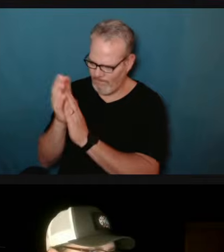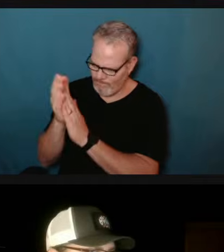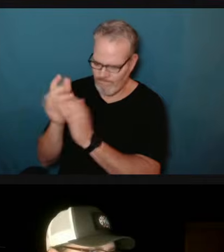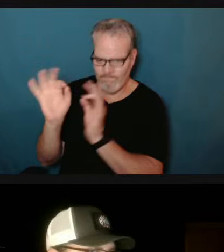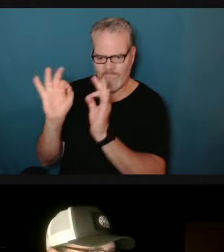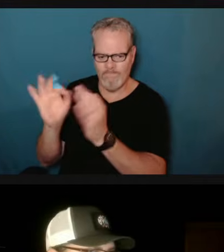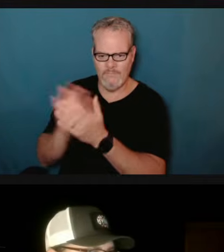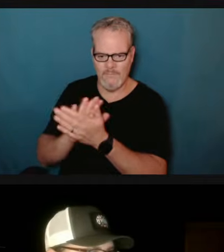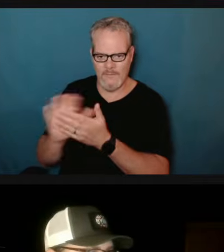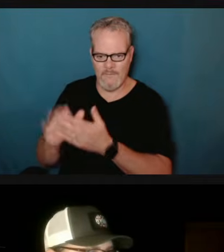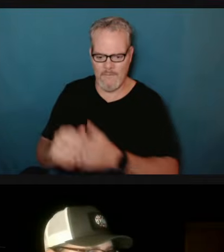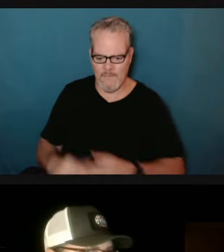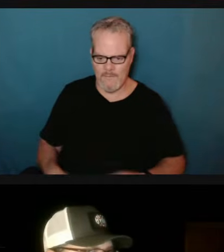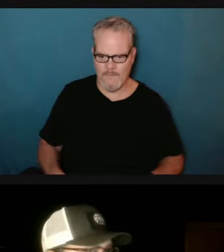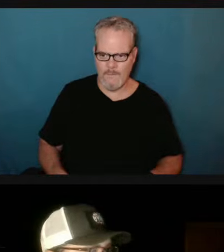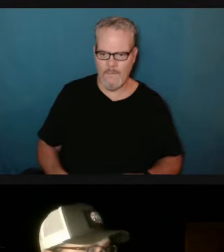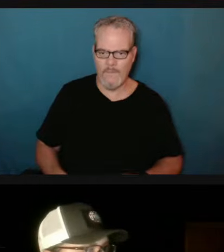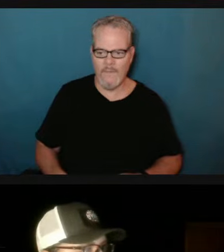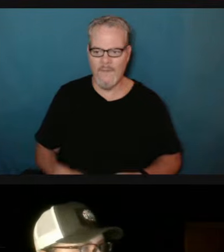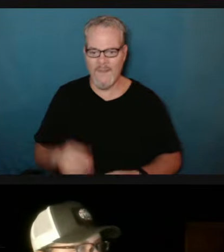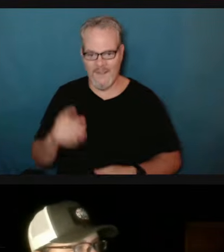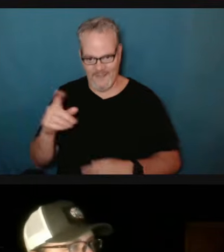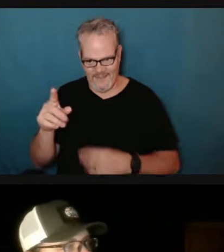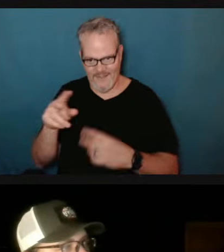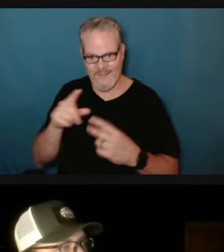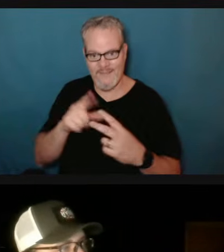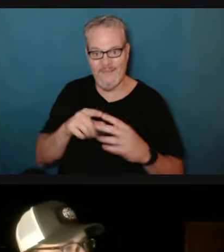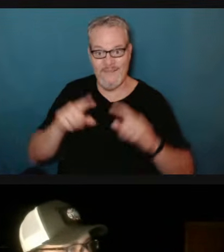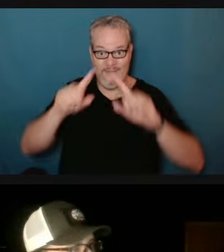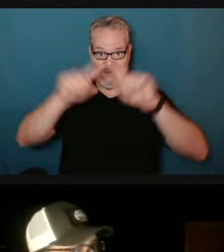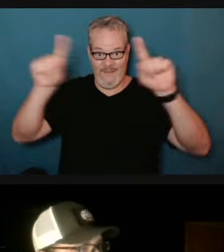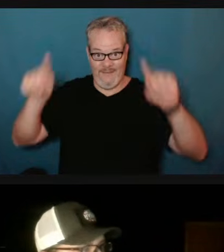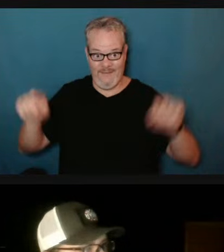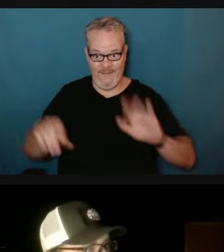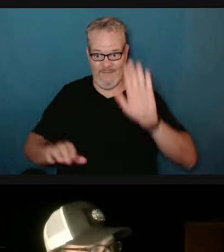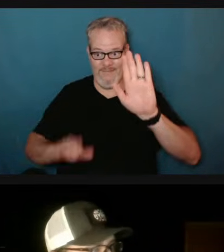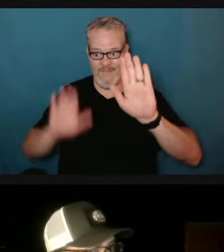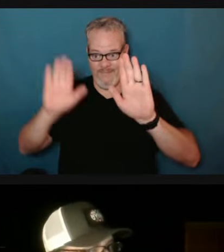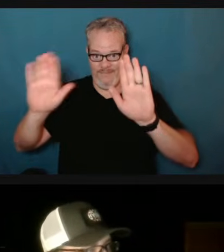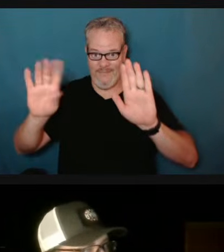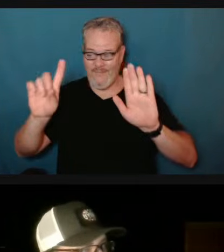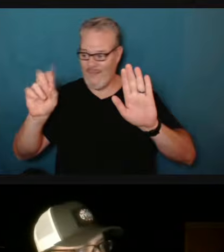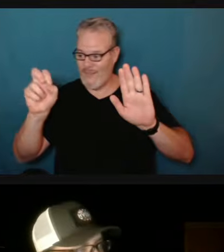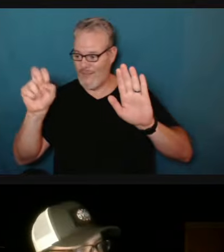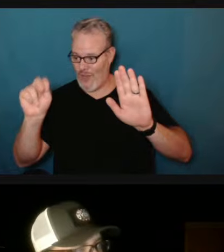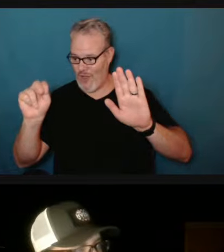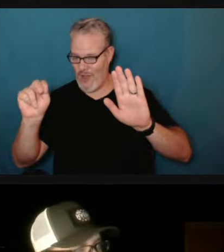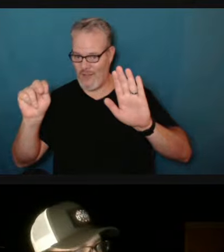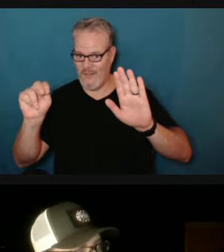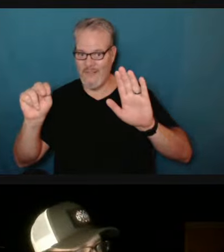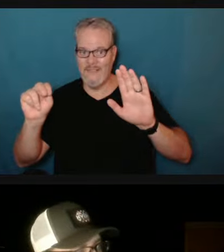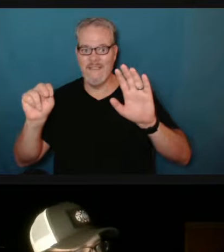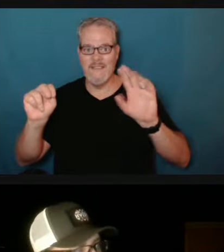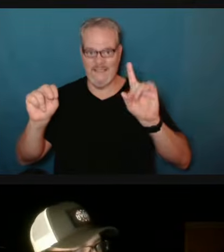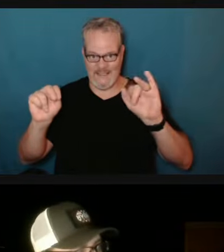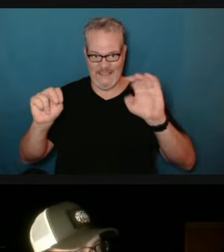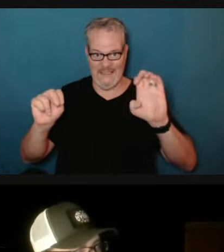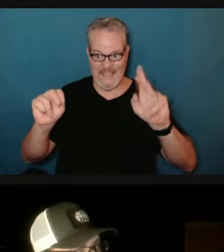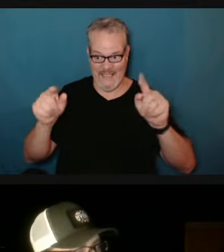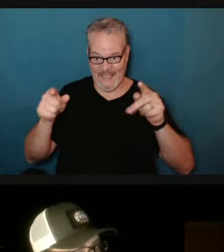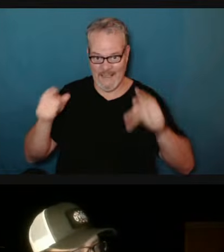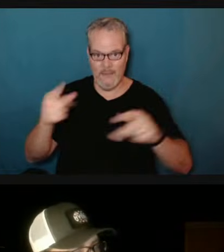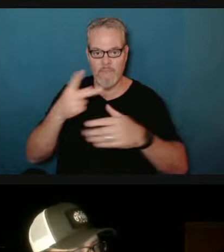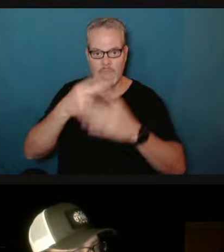here of Don Swanson there on the left, and that's Dick Fisk on the right. Dick Fisk passed recently, was the subject of recent Volcano